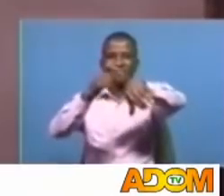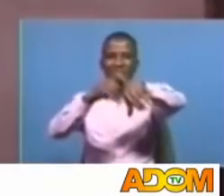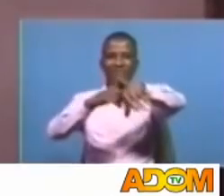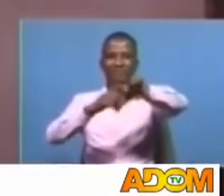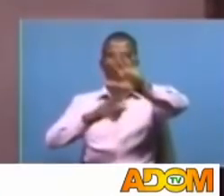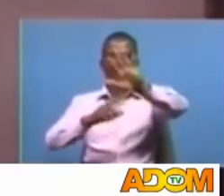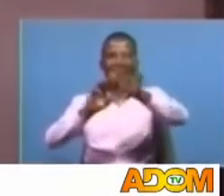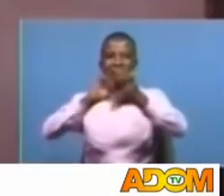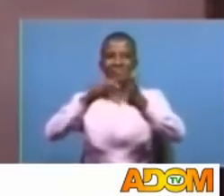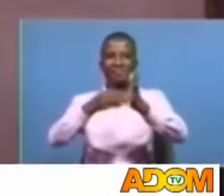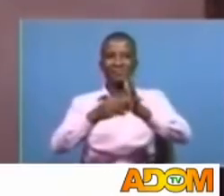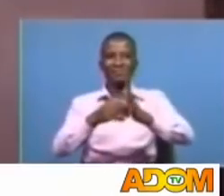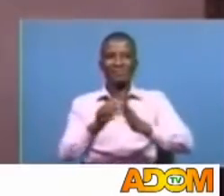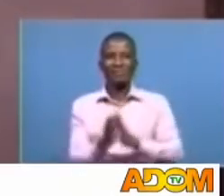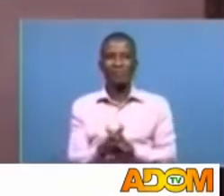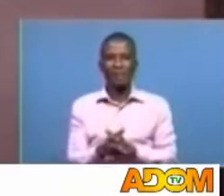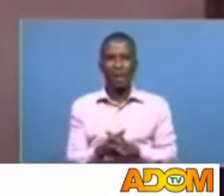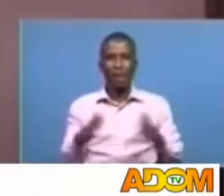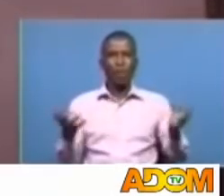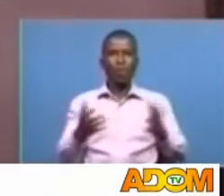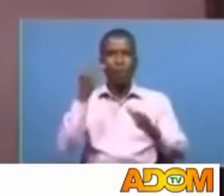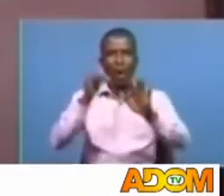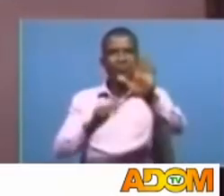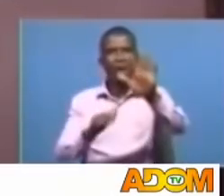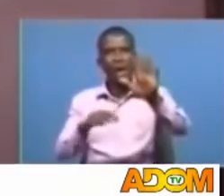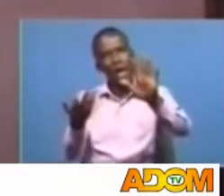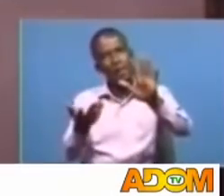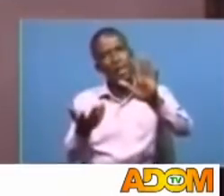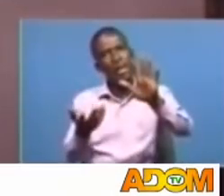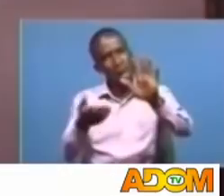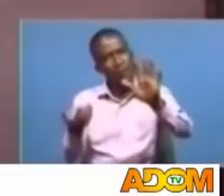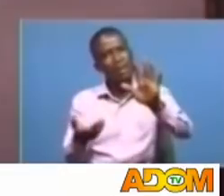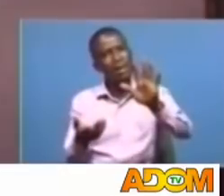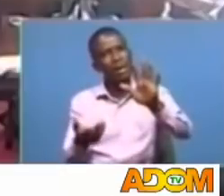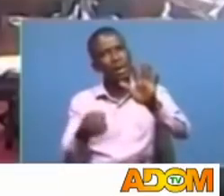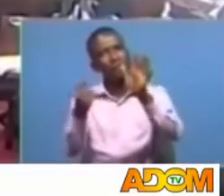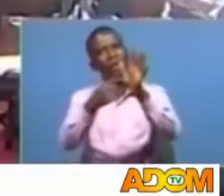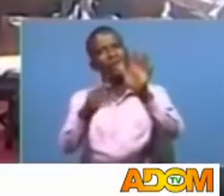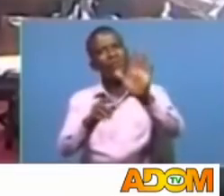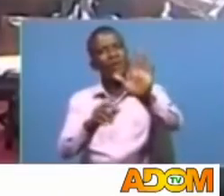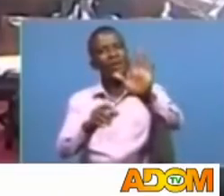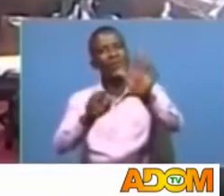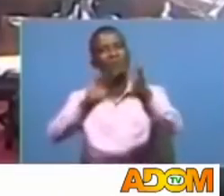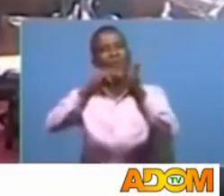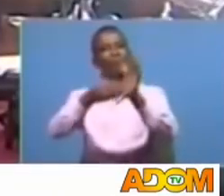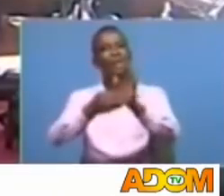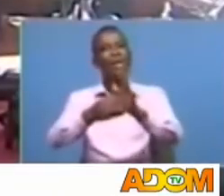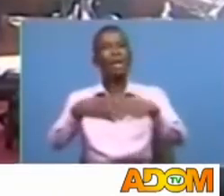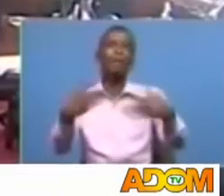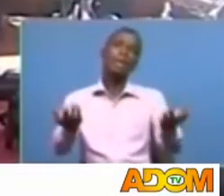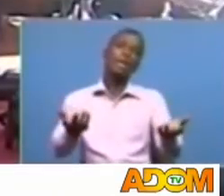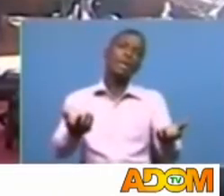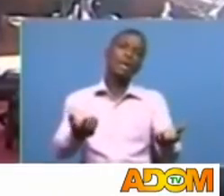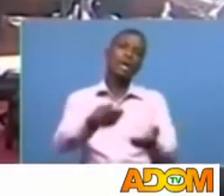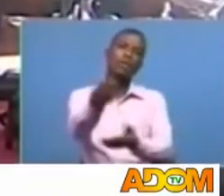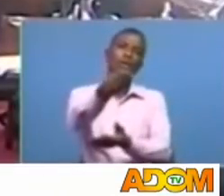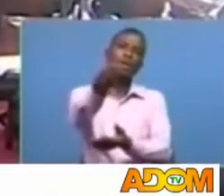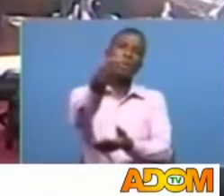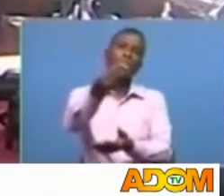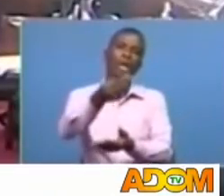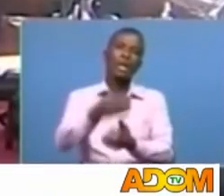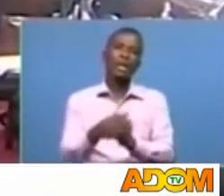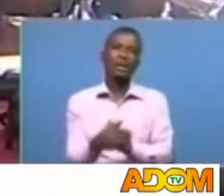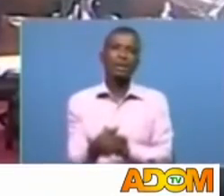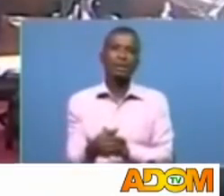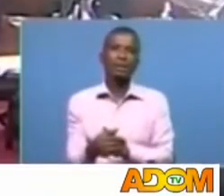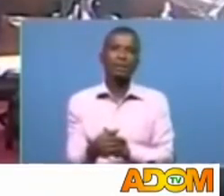My lord, I thought I had a lot more minutes. Unless your lordship thinks I've made out my case, so. If you